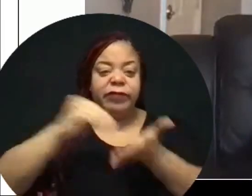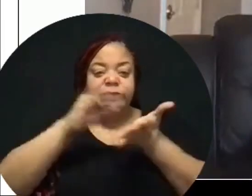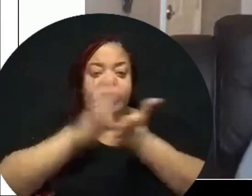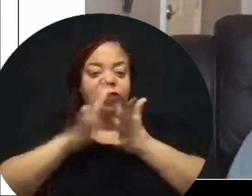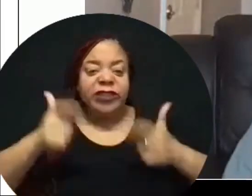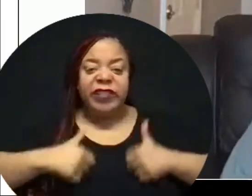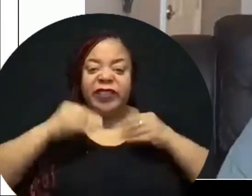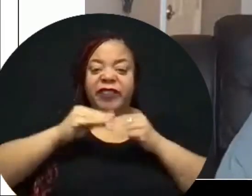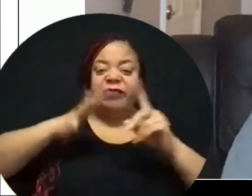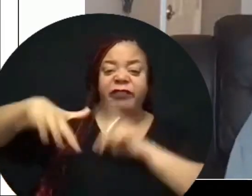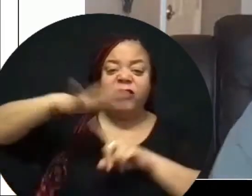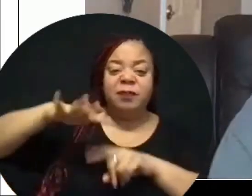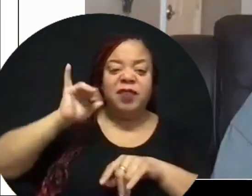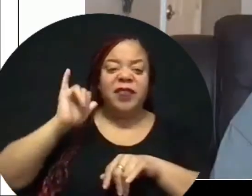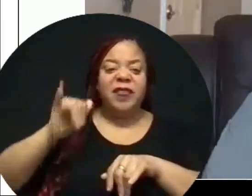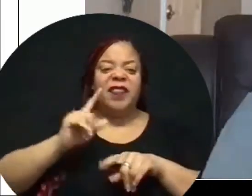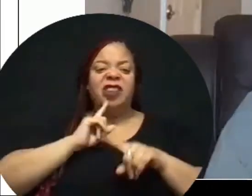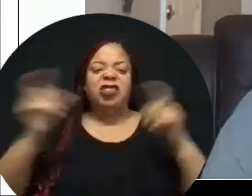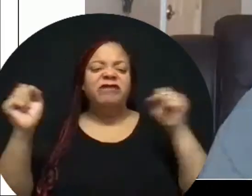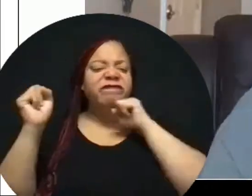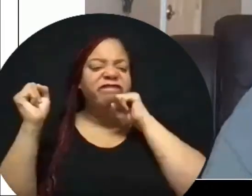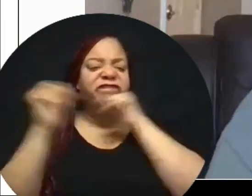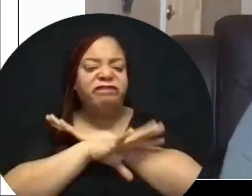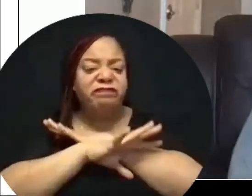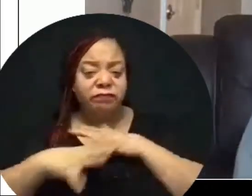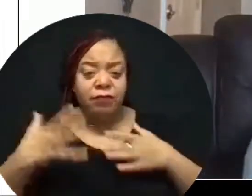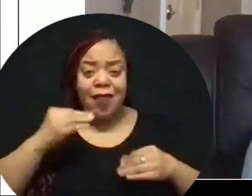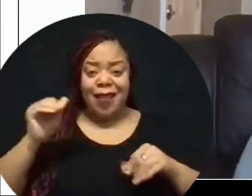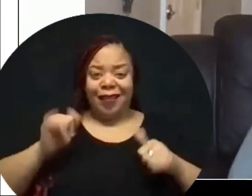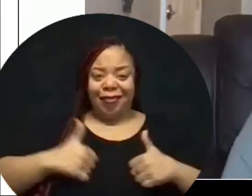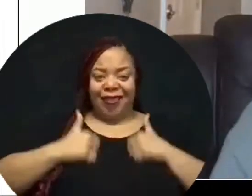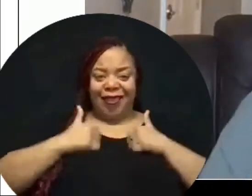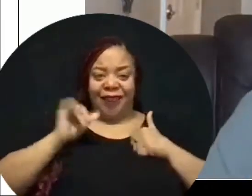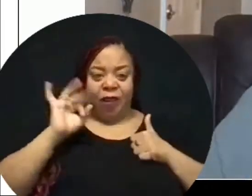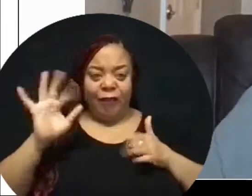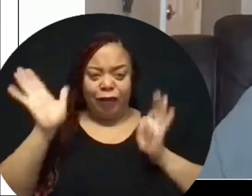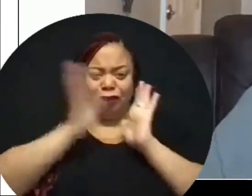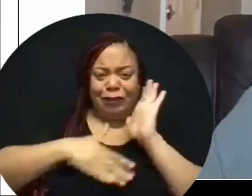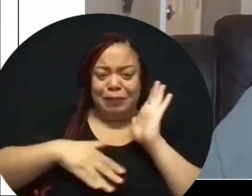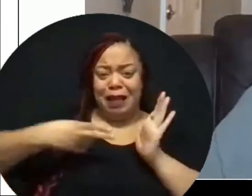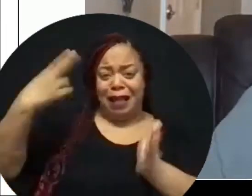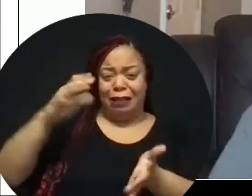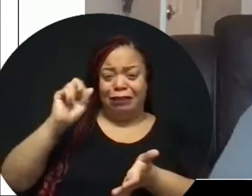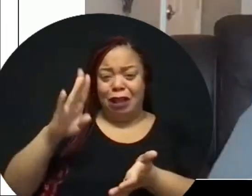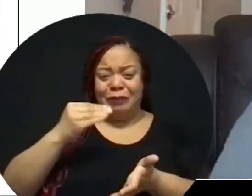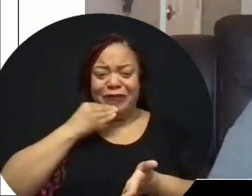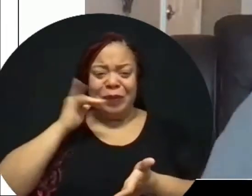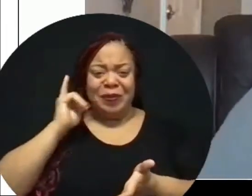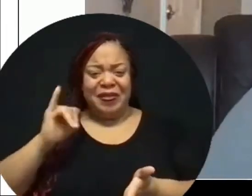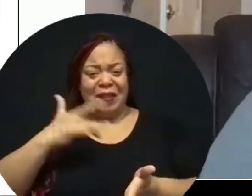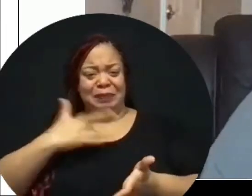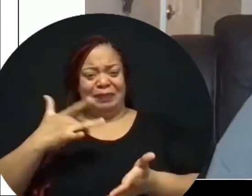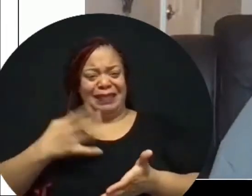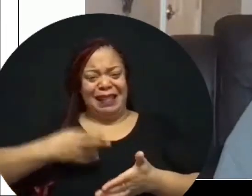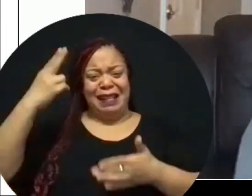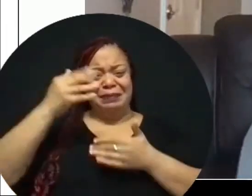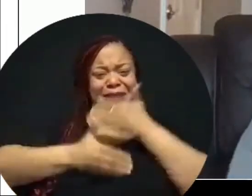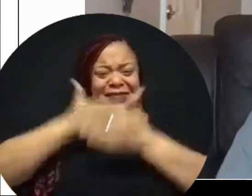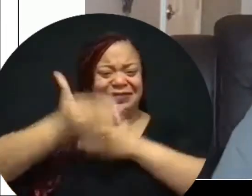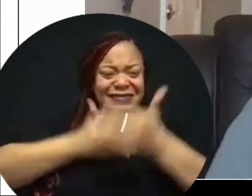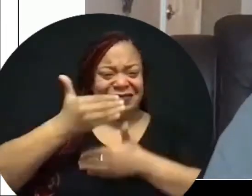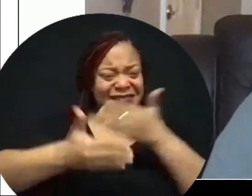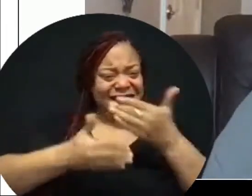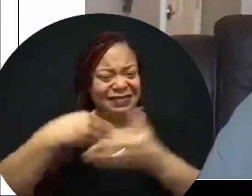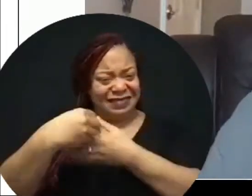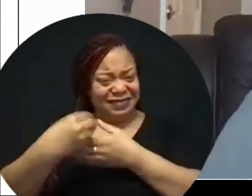right back into prison. And then it just commits a cycle. And then you wonder why people reoffend because options aren't really there to get out. Like for example, like